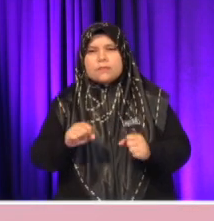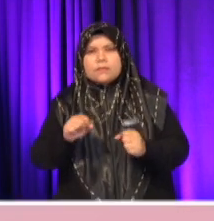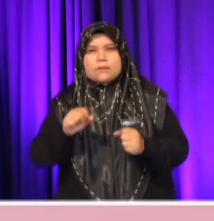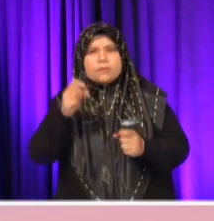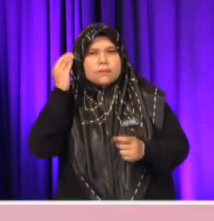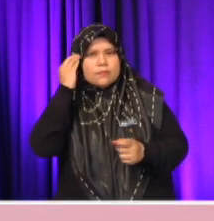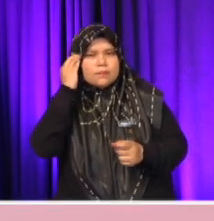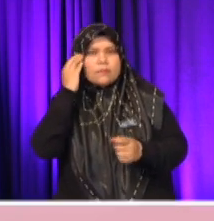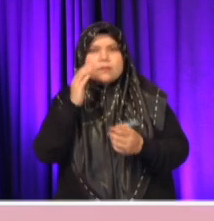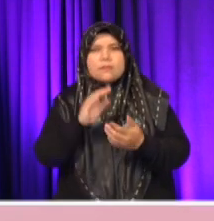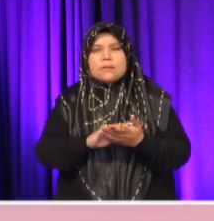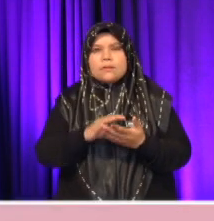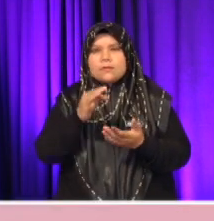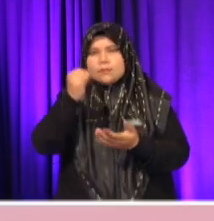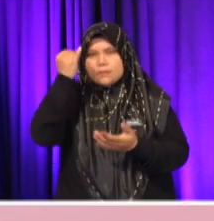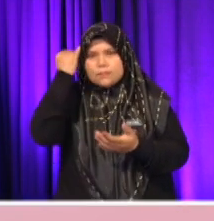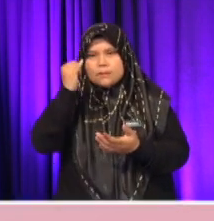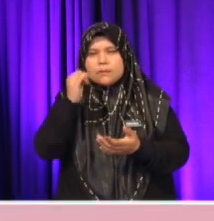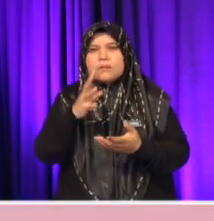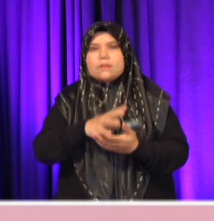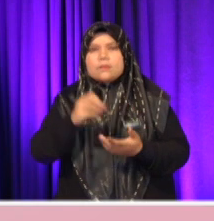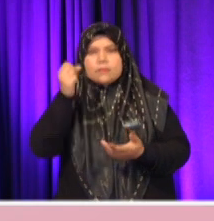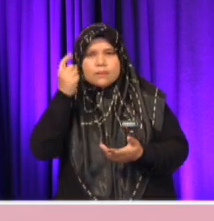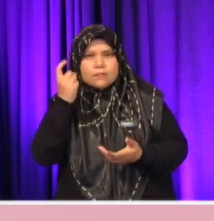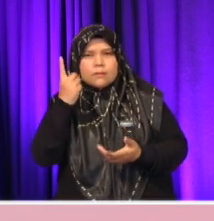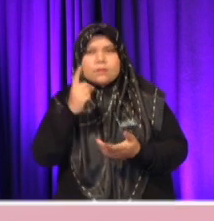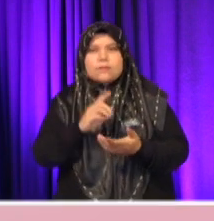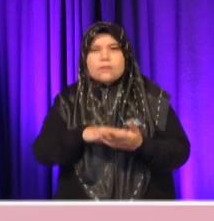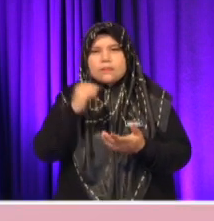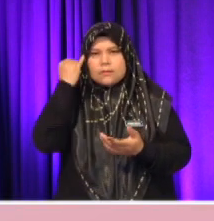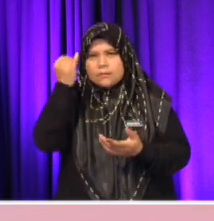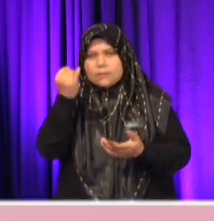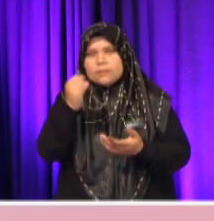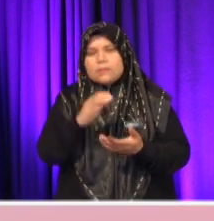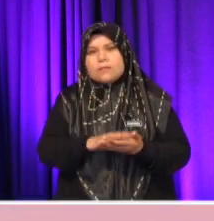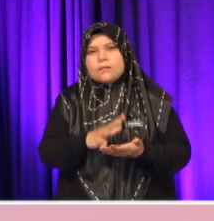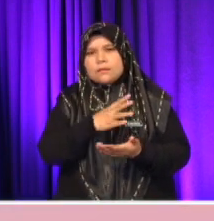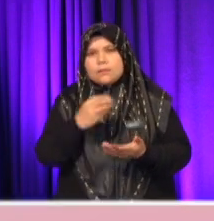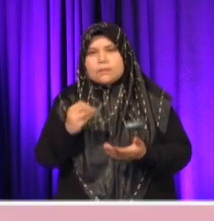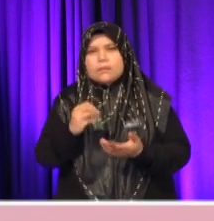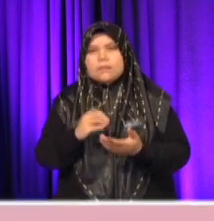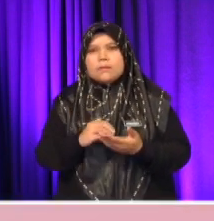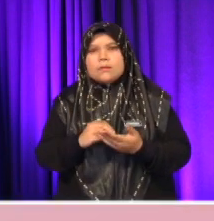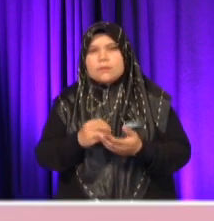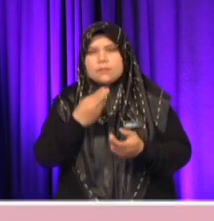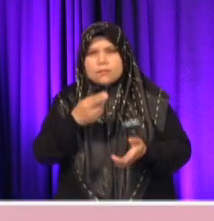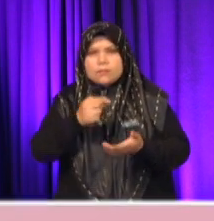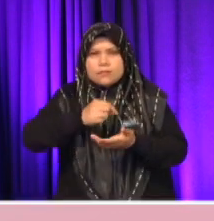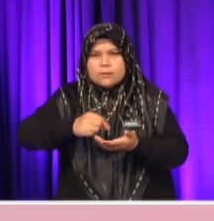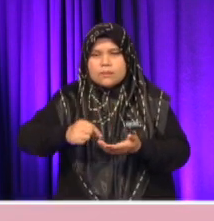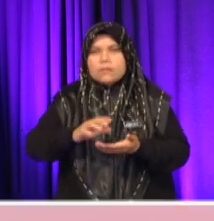specific information, can understand and process information, and maybe to produce a written response